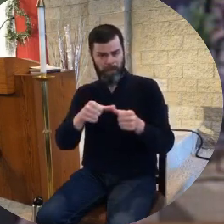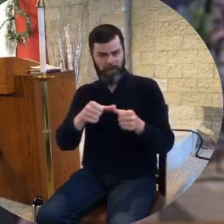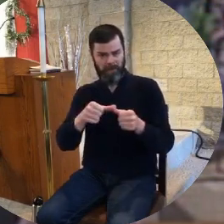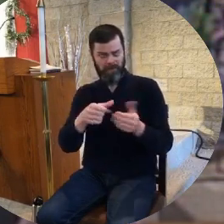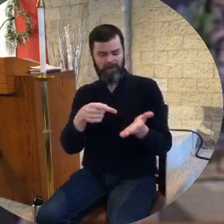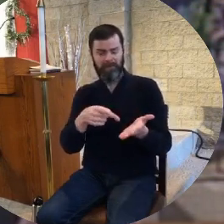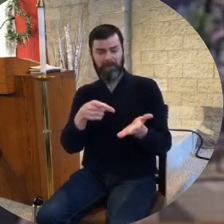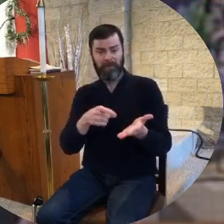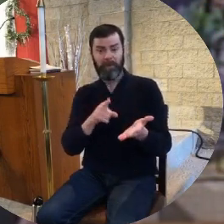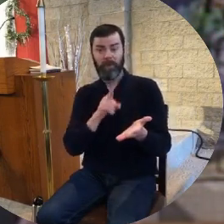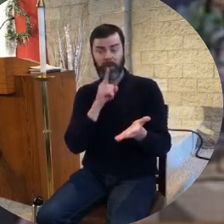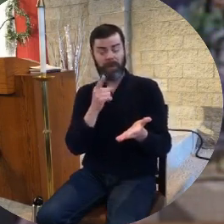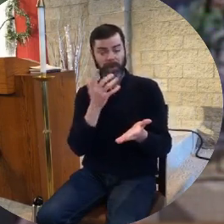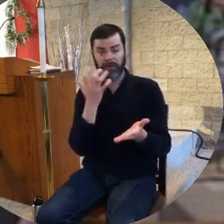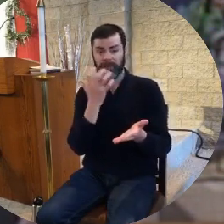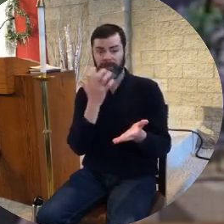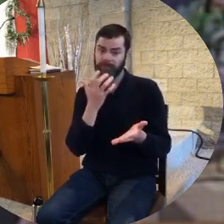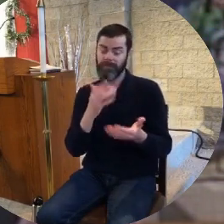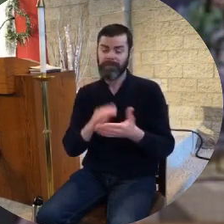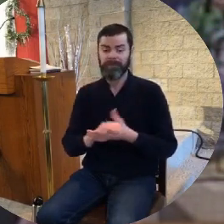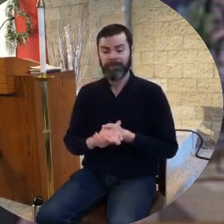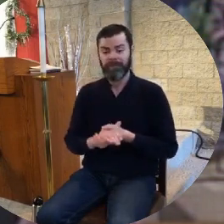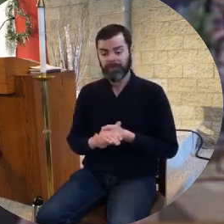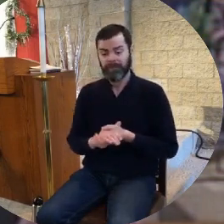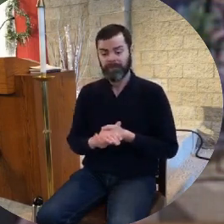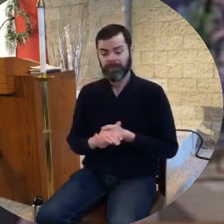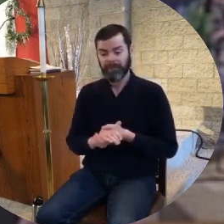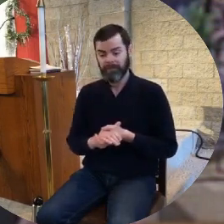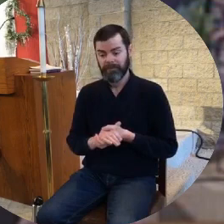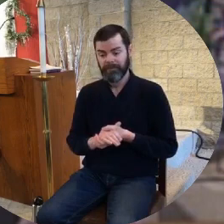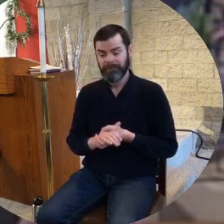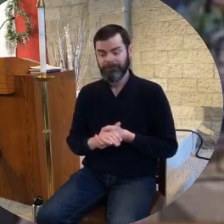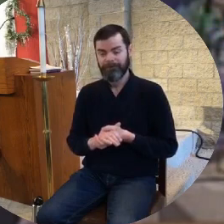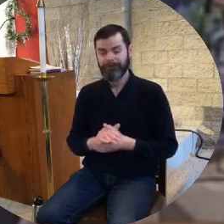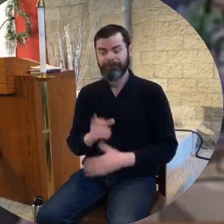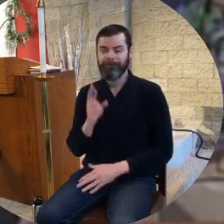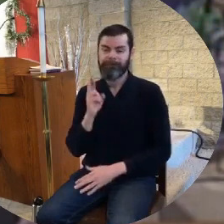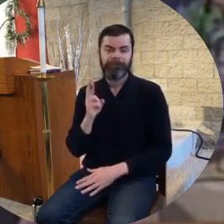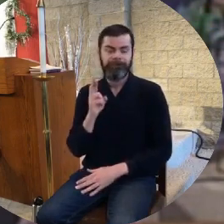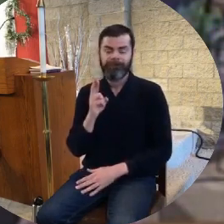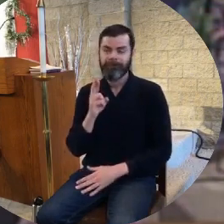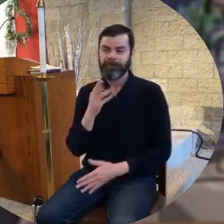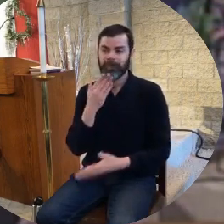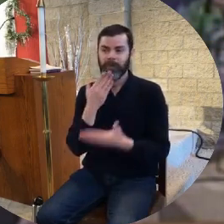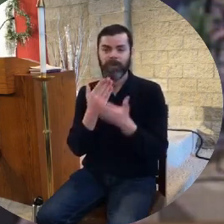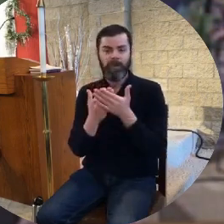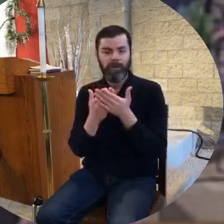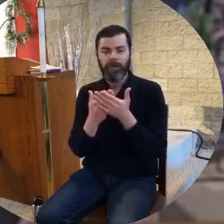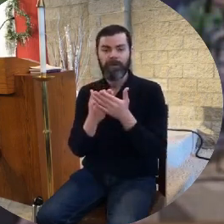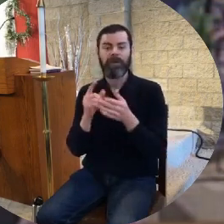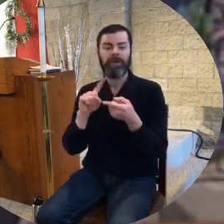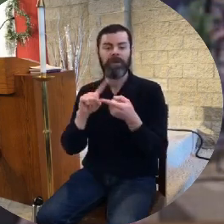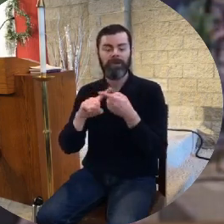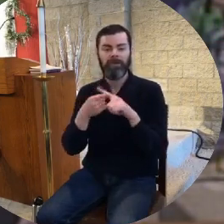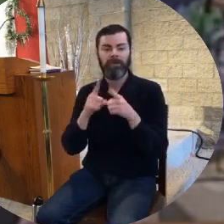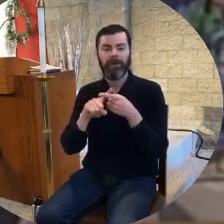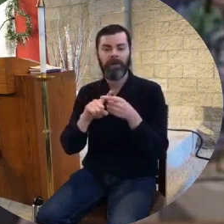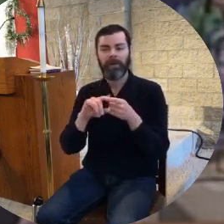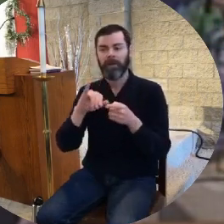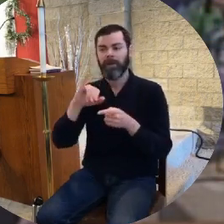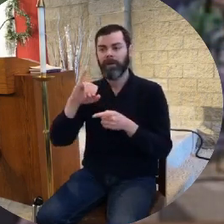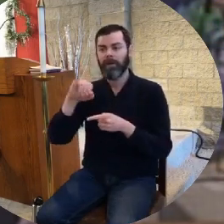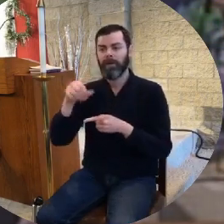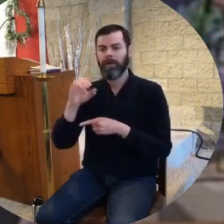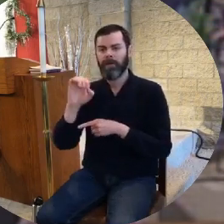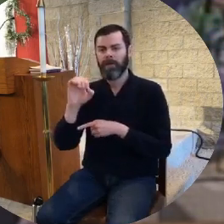his good friend, you can remember that generation, good friend John in prayer too. Hold